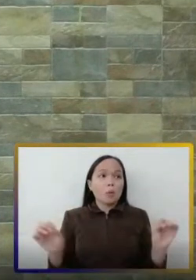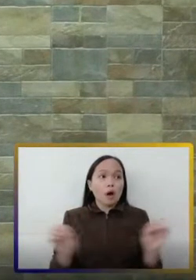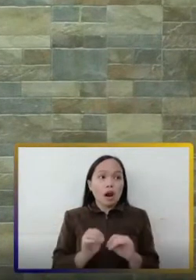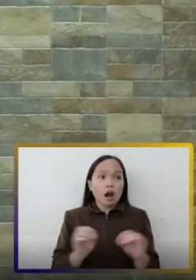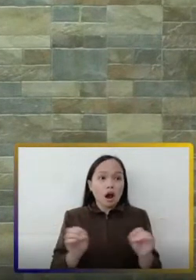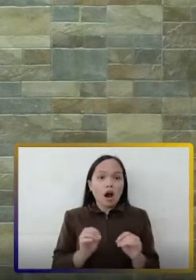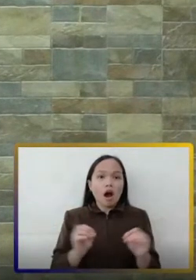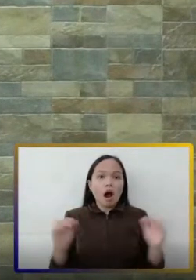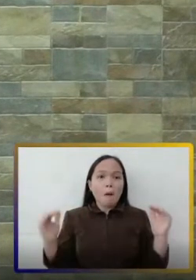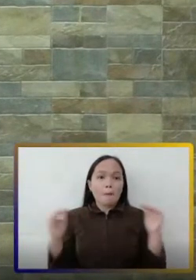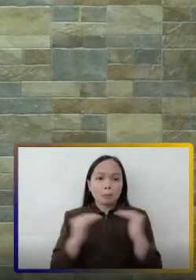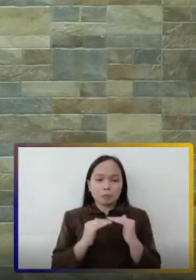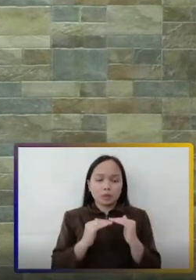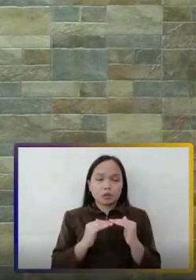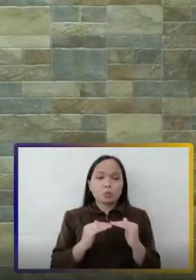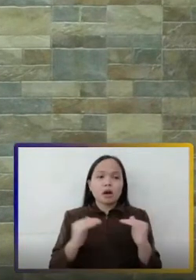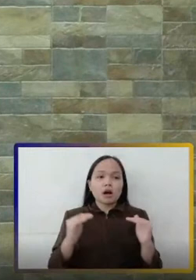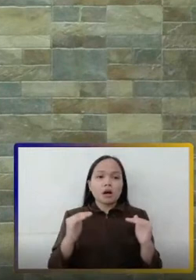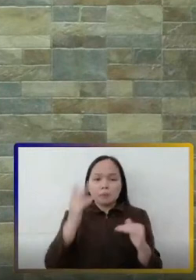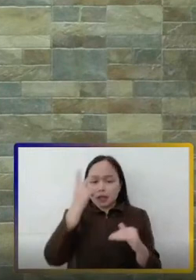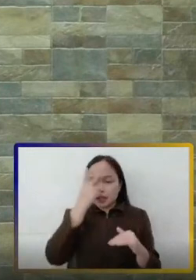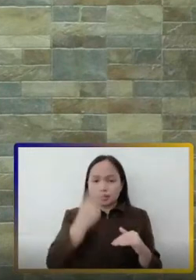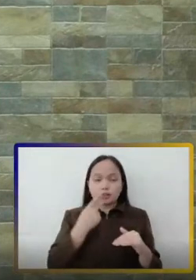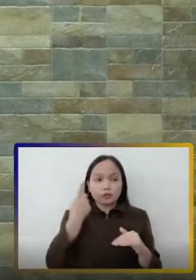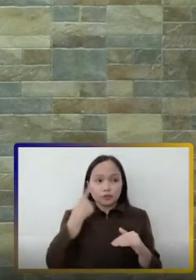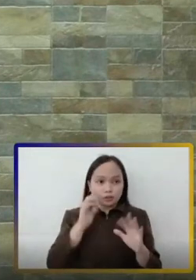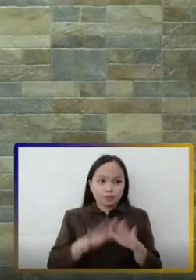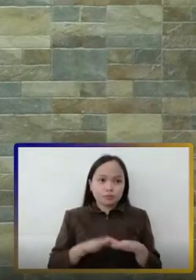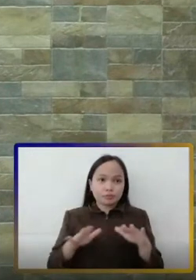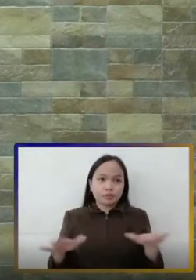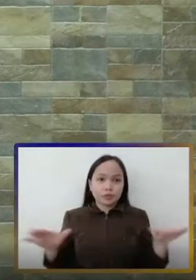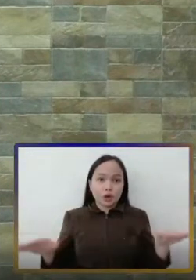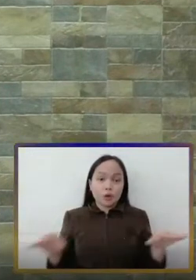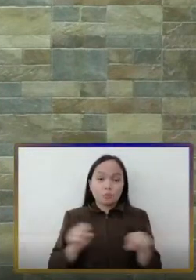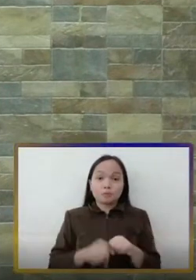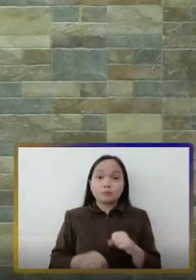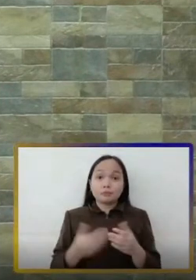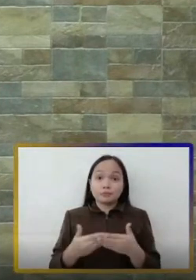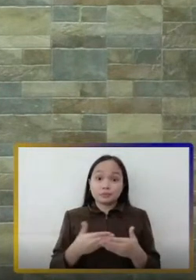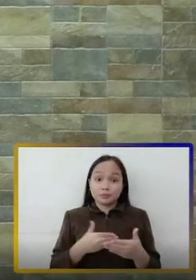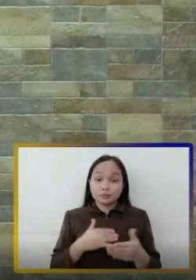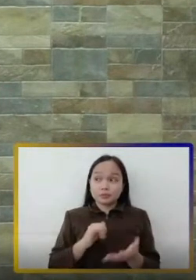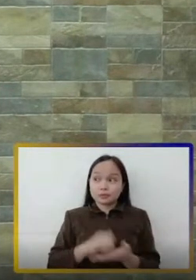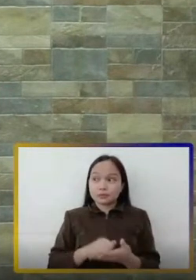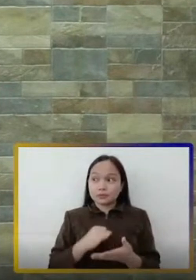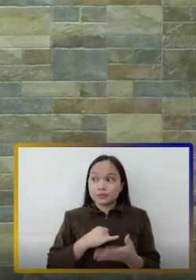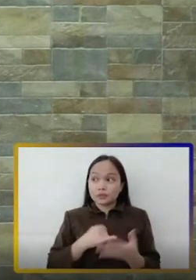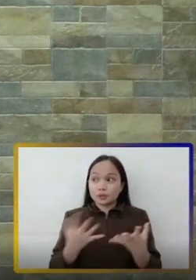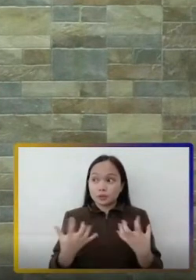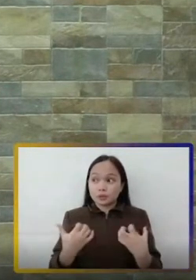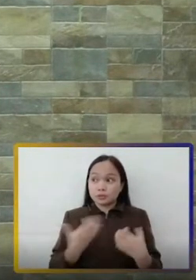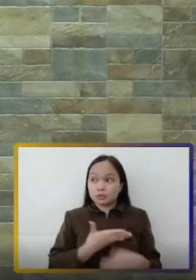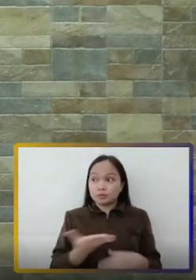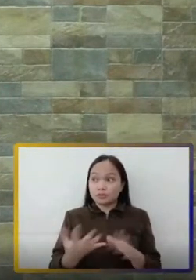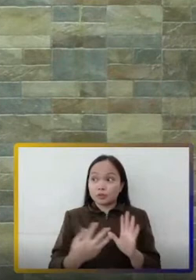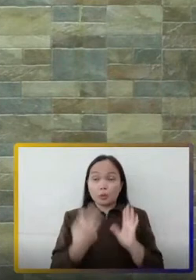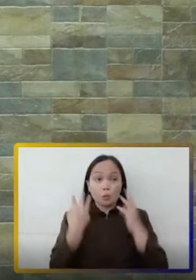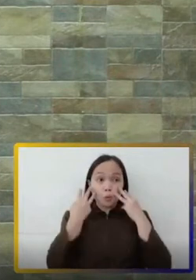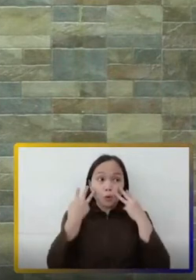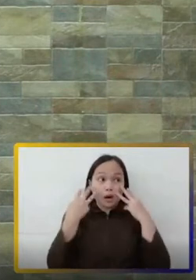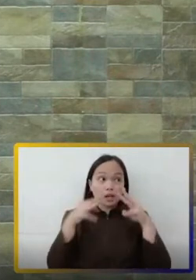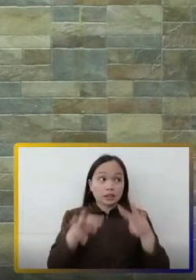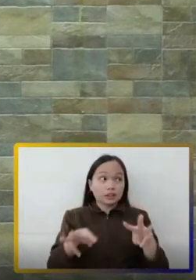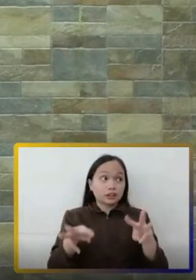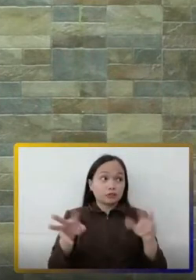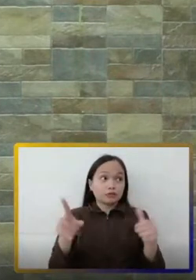sa kanilang mga anak. Right? So bago po yan, ay meron po ako na ipapanood po muna sa inyo. And I hope you'll